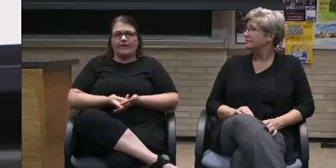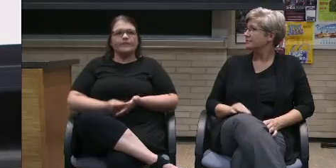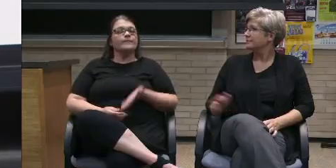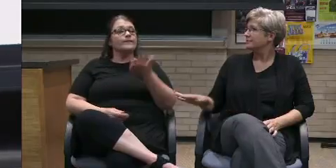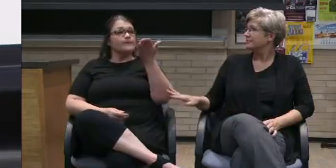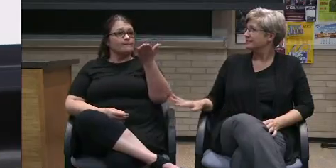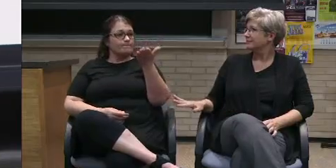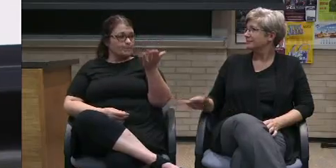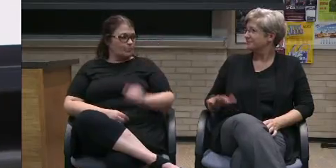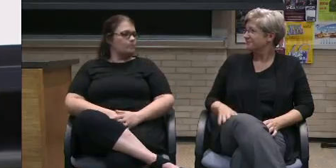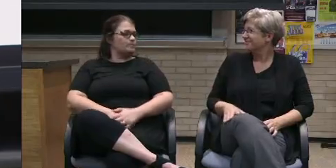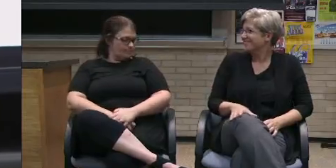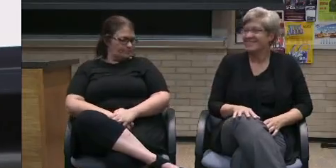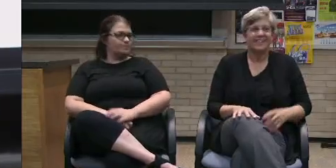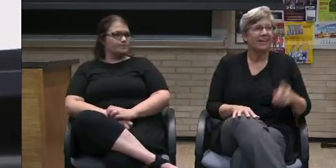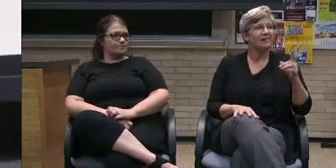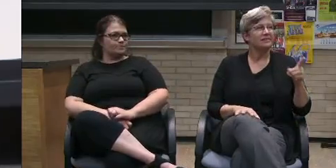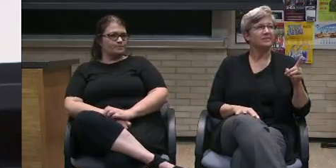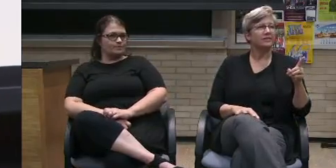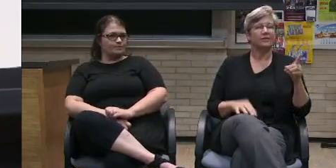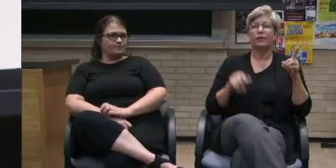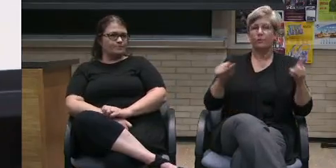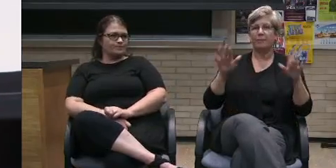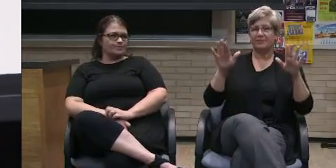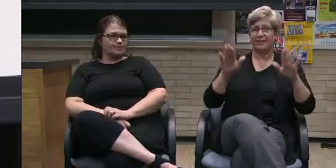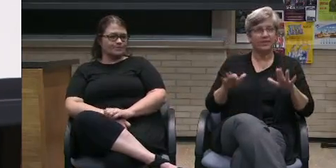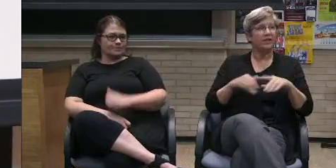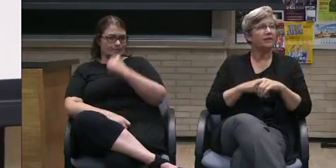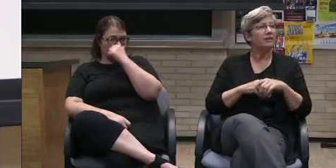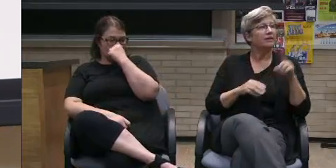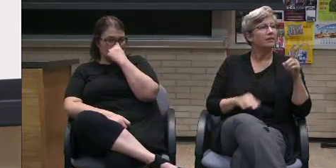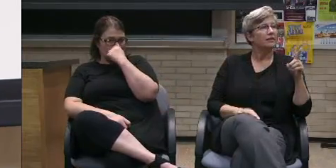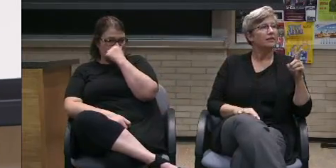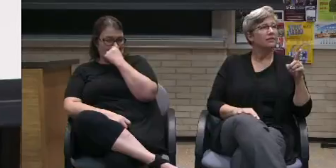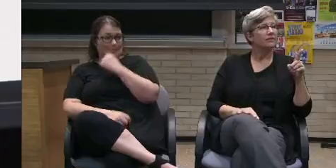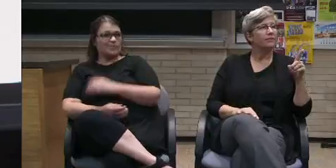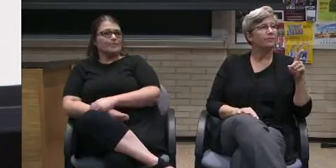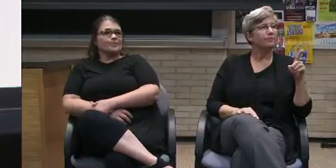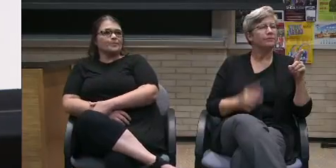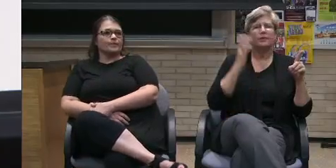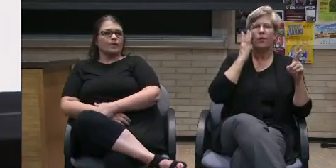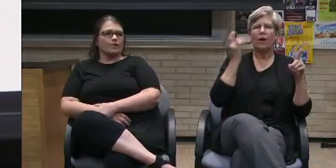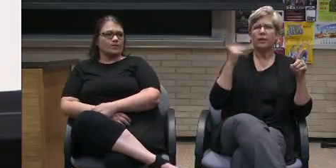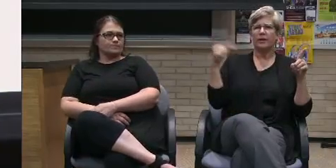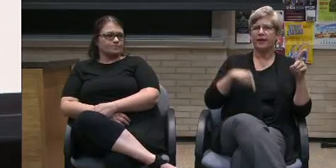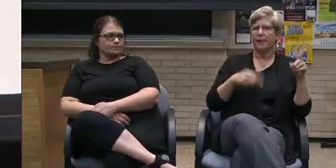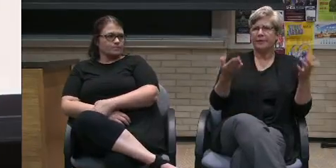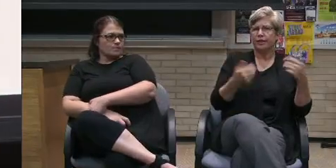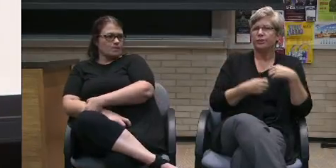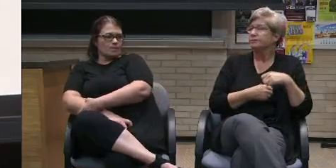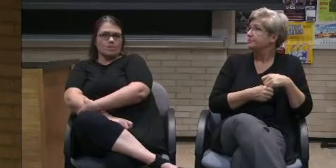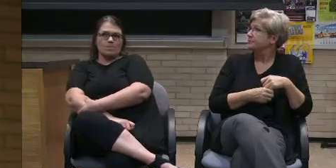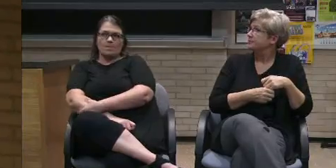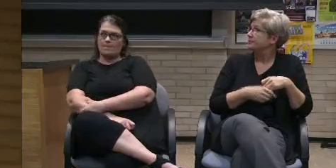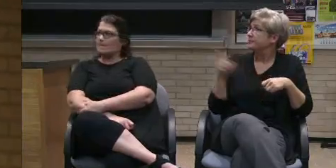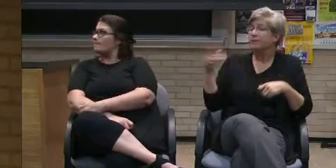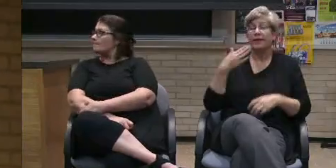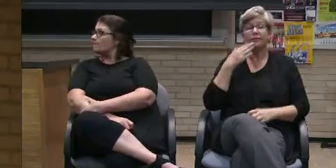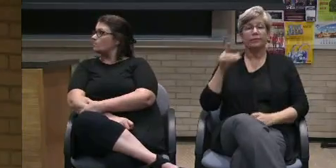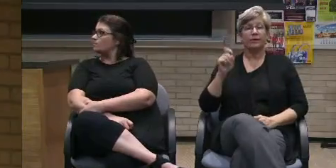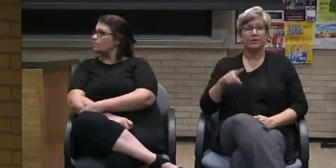Yeah? Great presentation. Thank you. Why do you want to come to SUNY here? That's a good